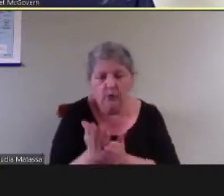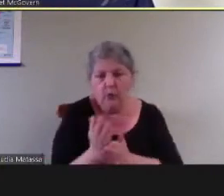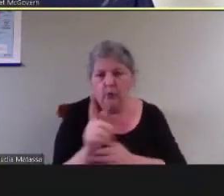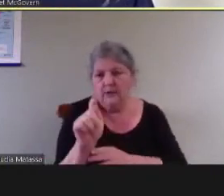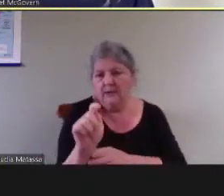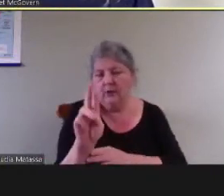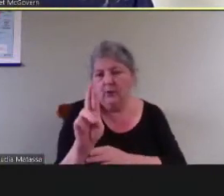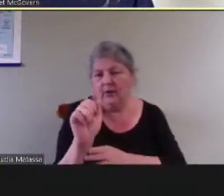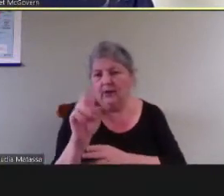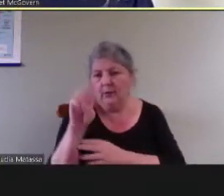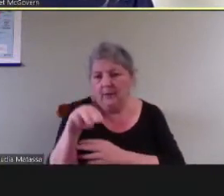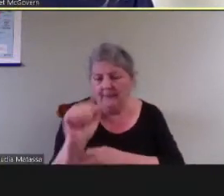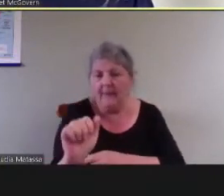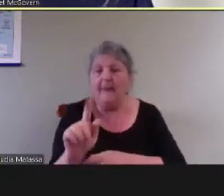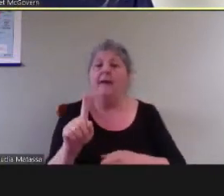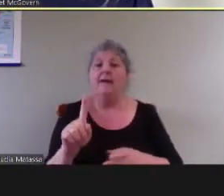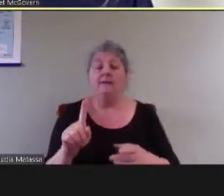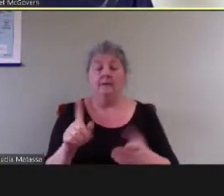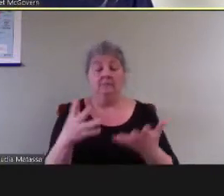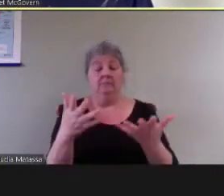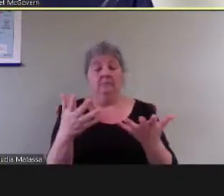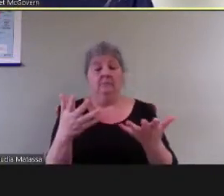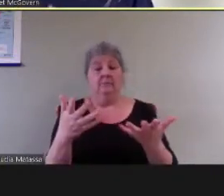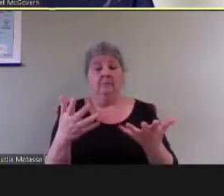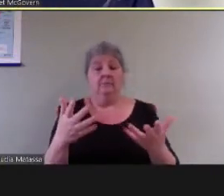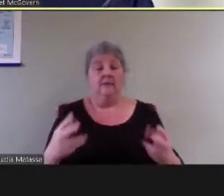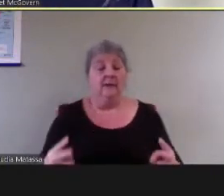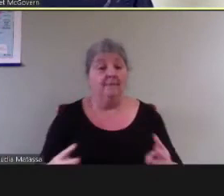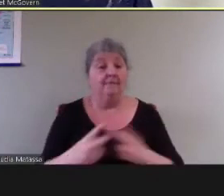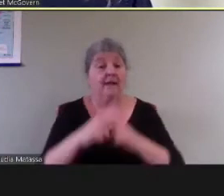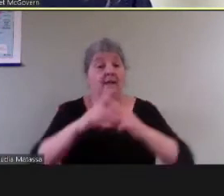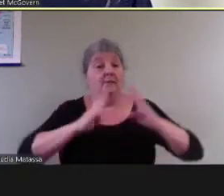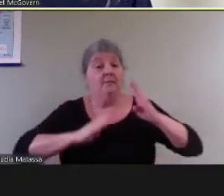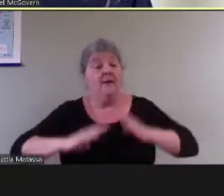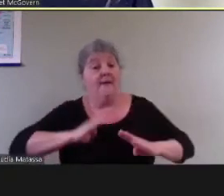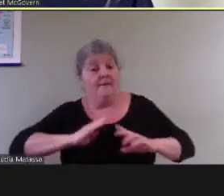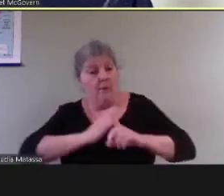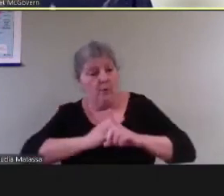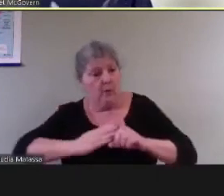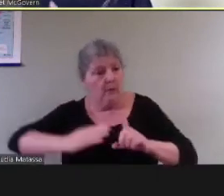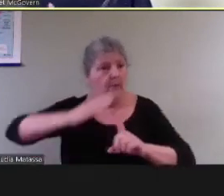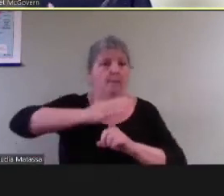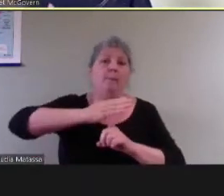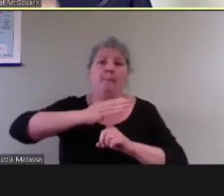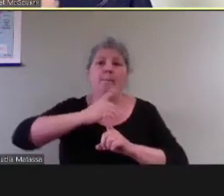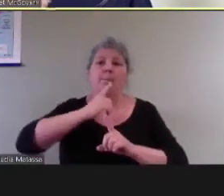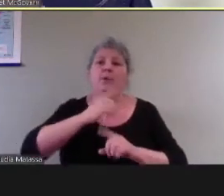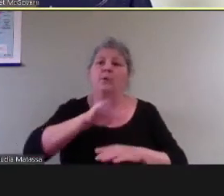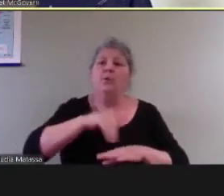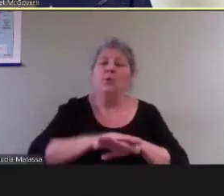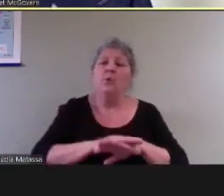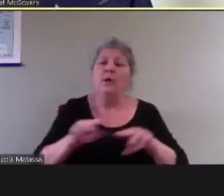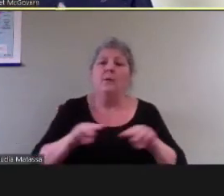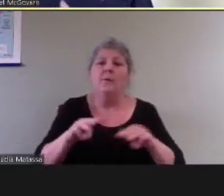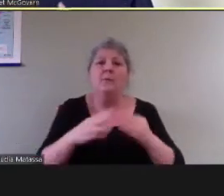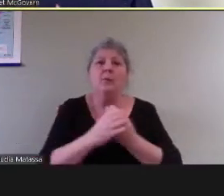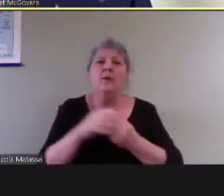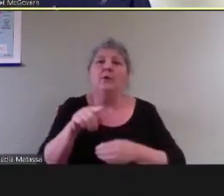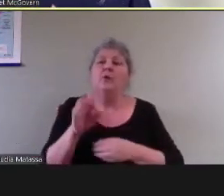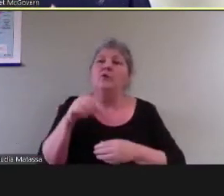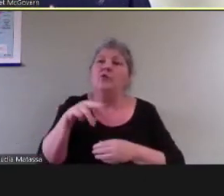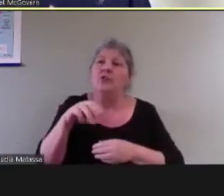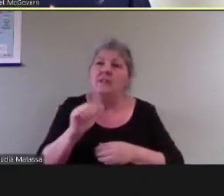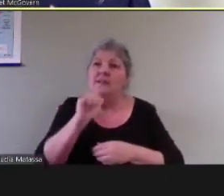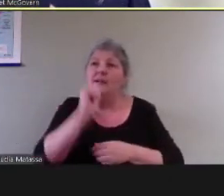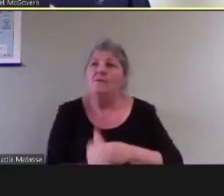the likelihood of a violent behavior increases. but where people with those genes do not